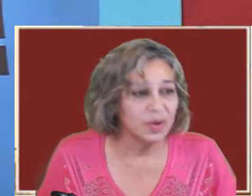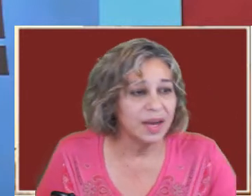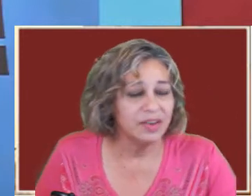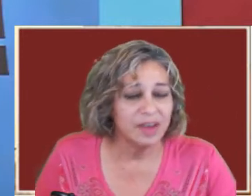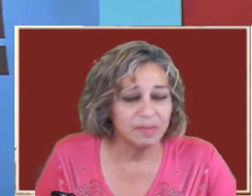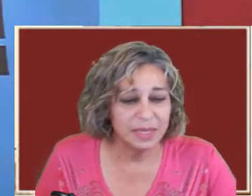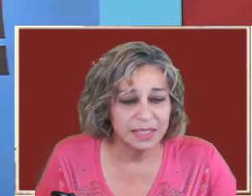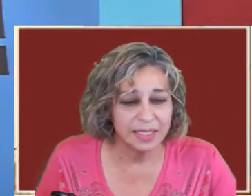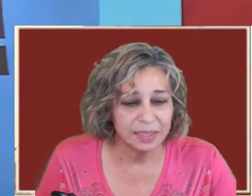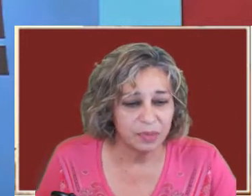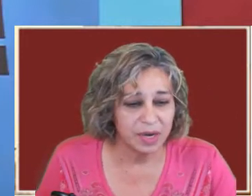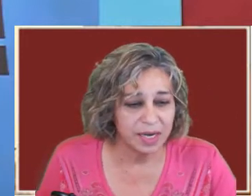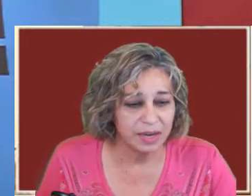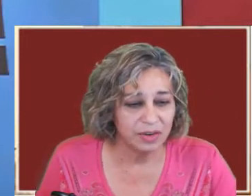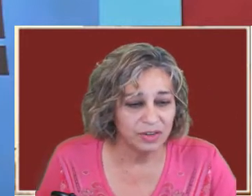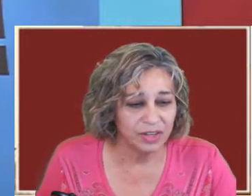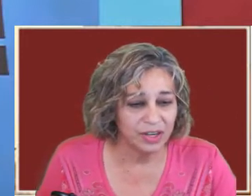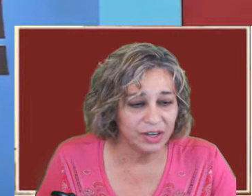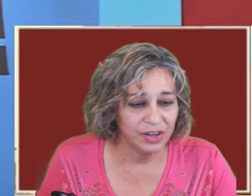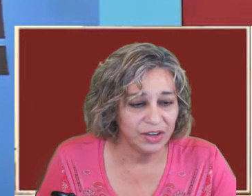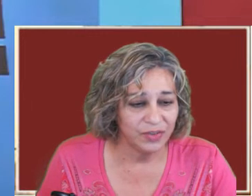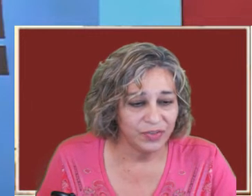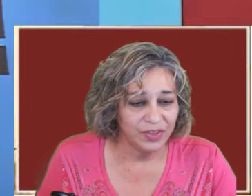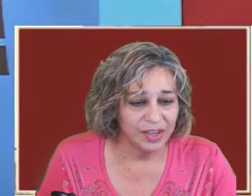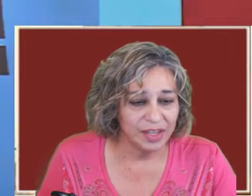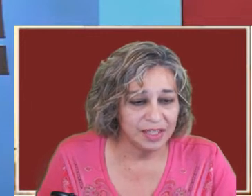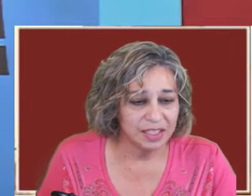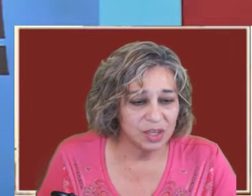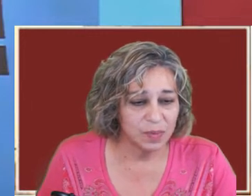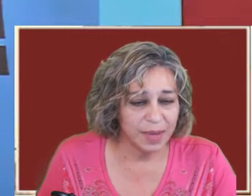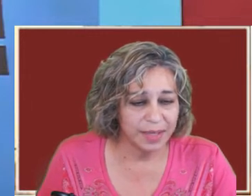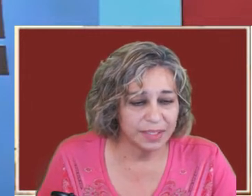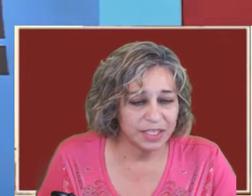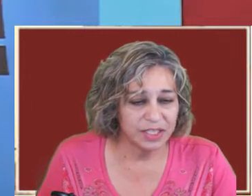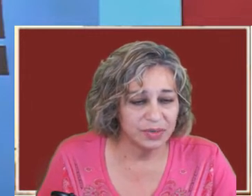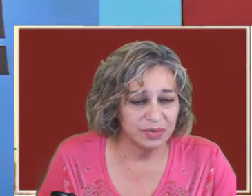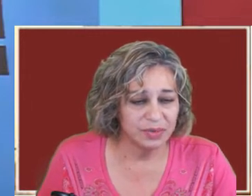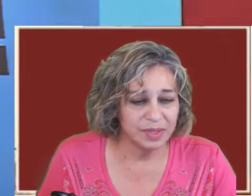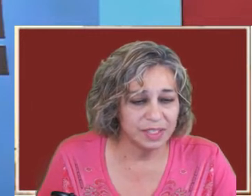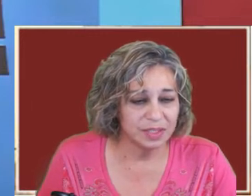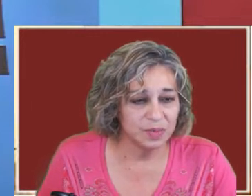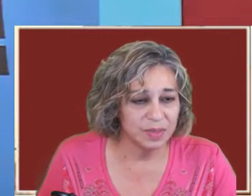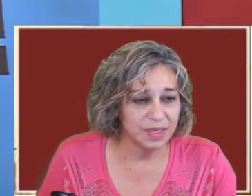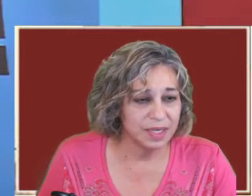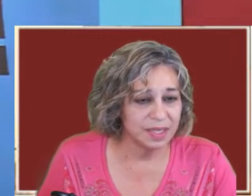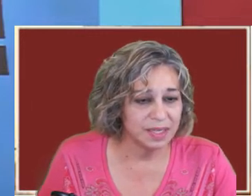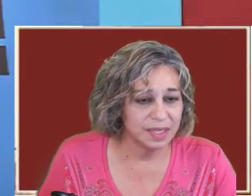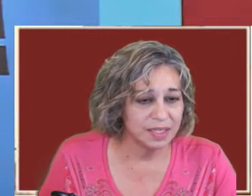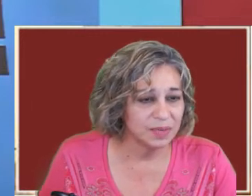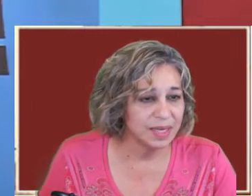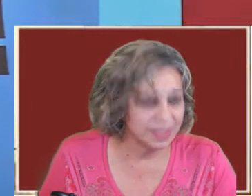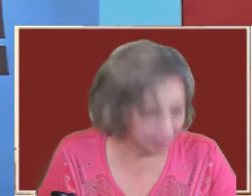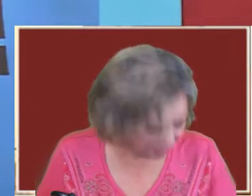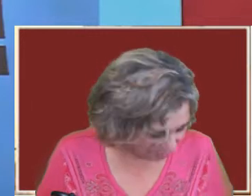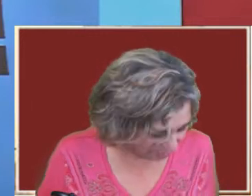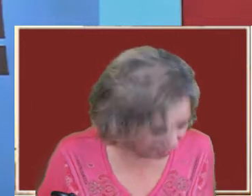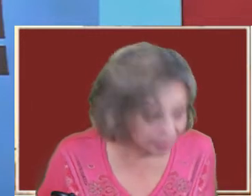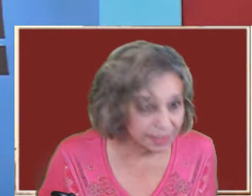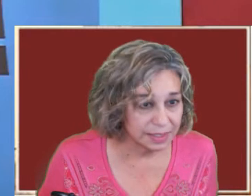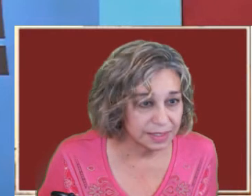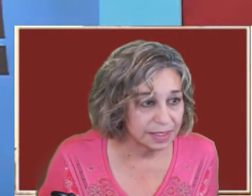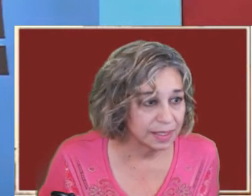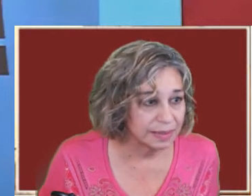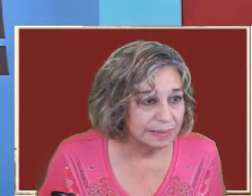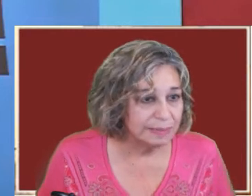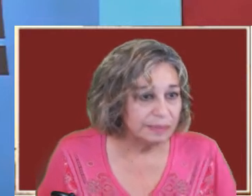Oh, I don't have my slides up right now. Hold on. Let's go back to this one. I think this one has the slides.